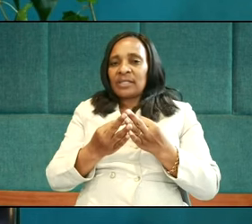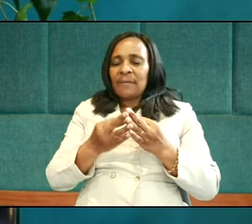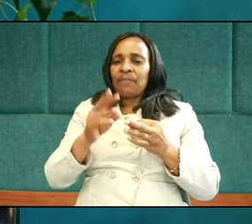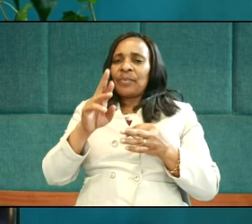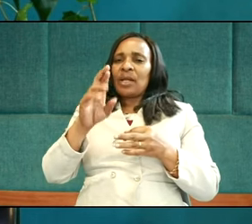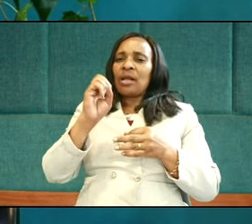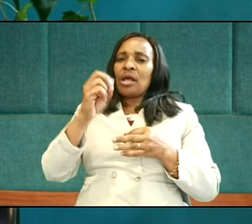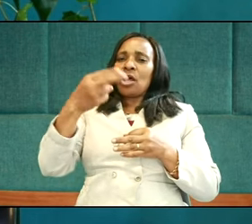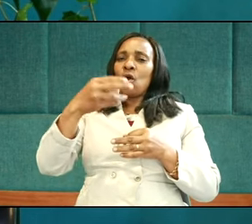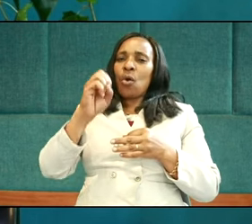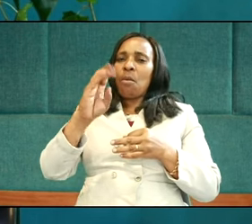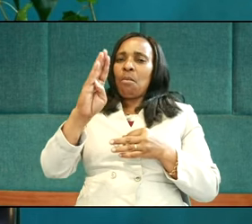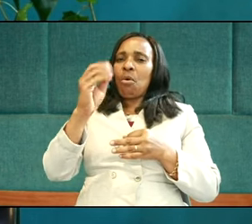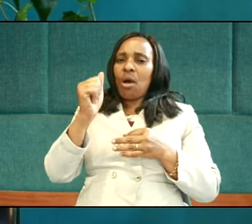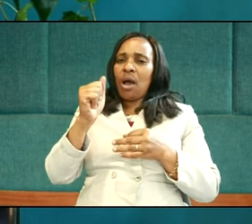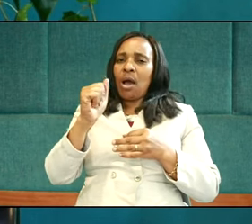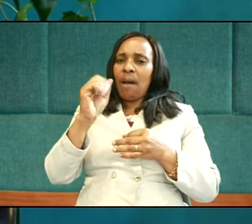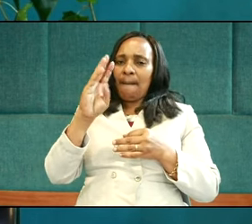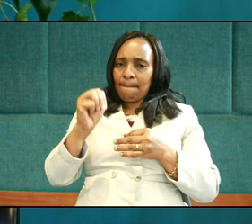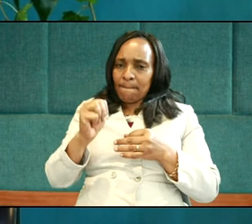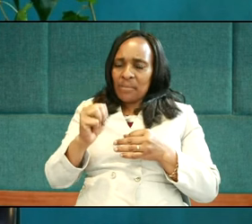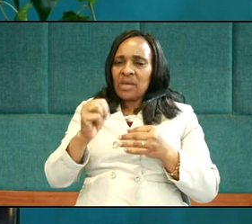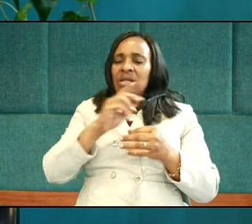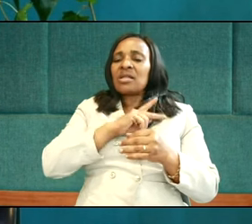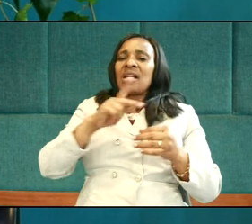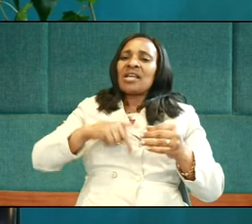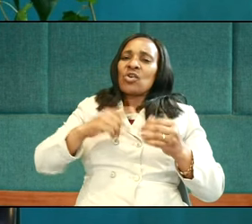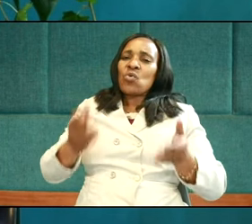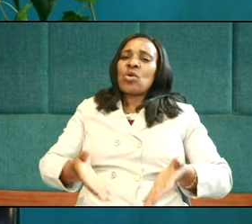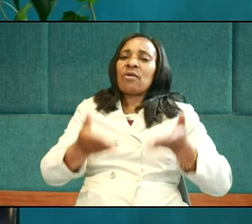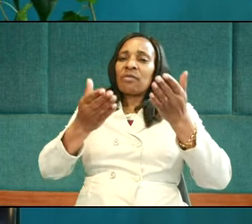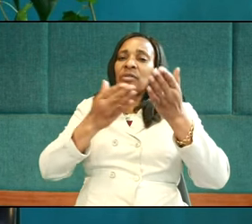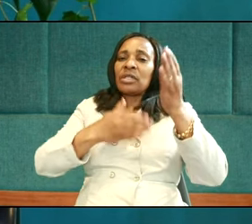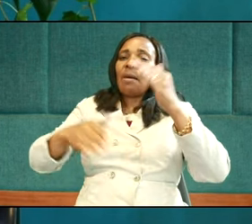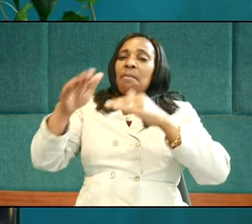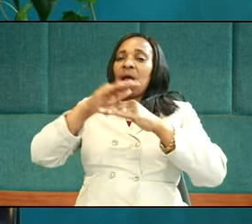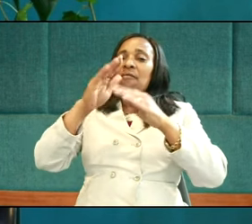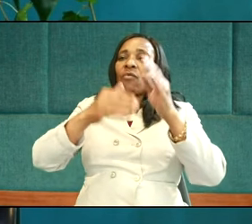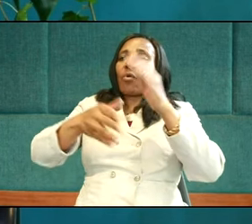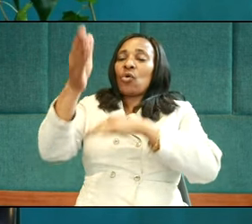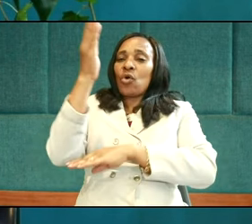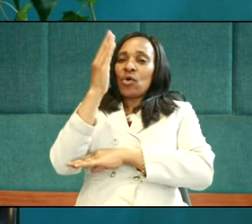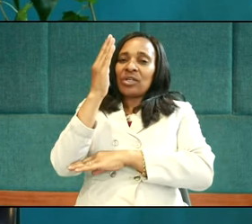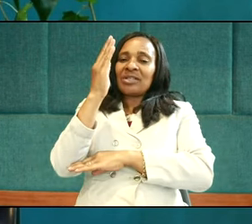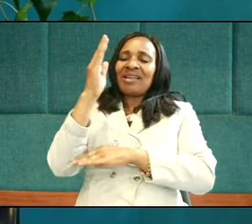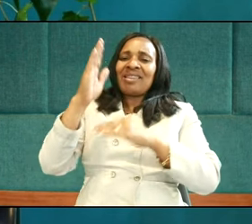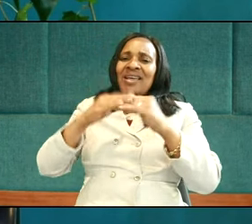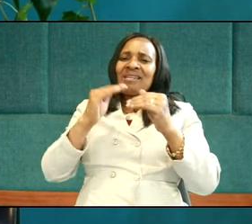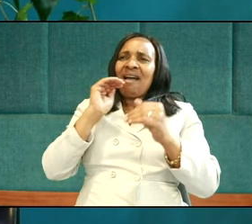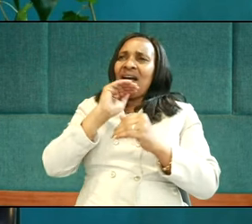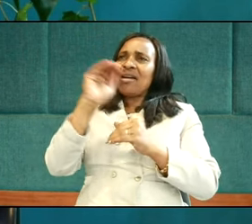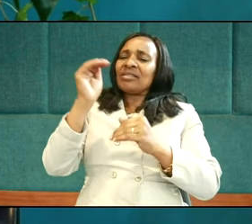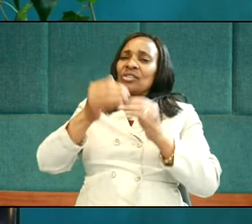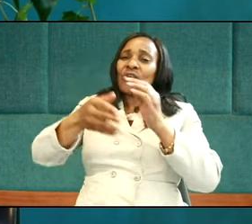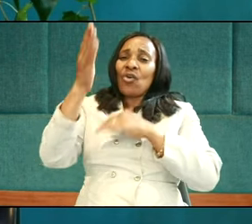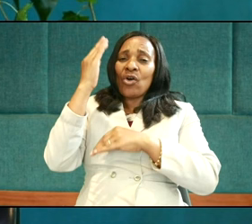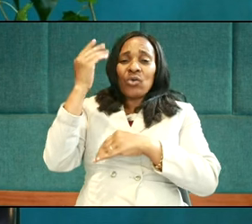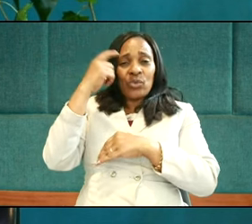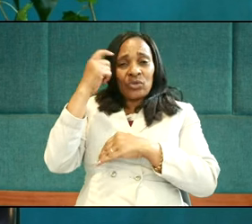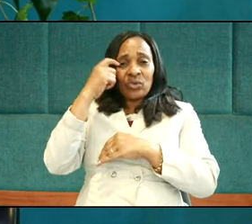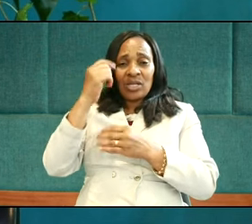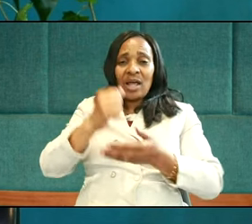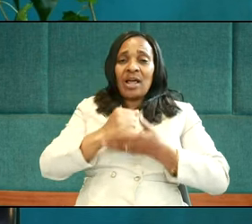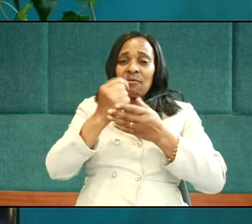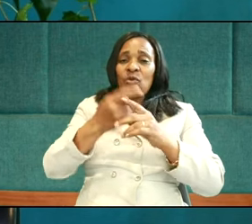is a king who elevated himself above God, and instead of asking for wisdom and assistance